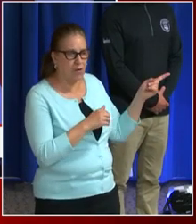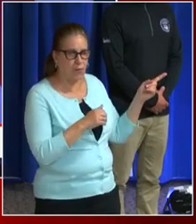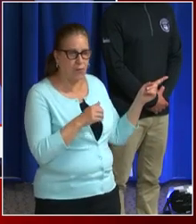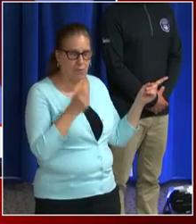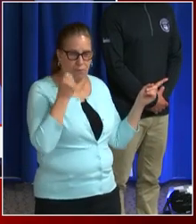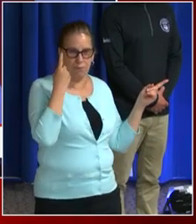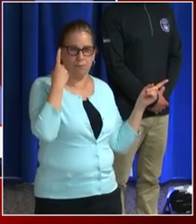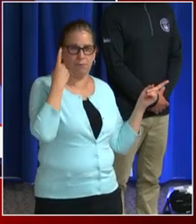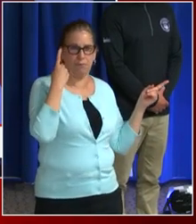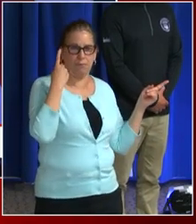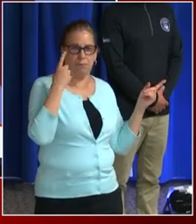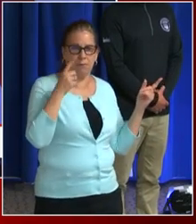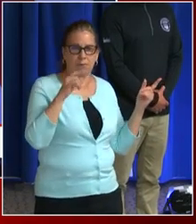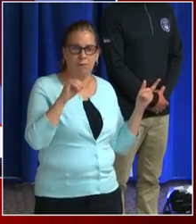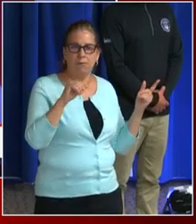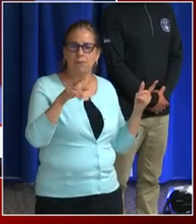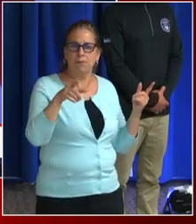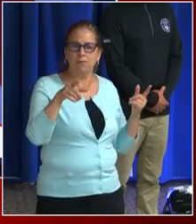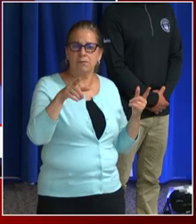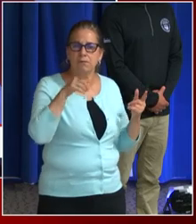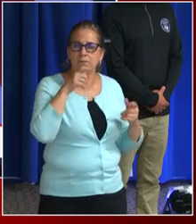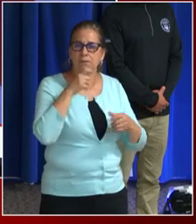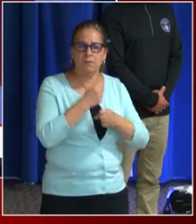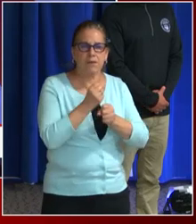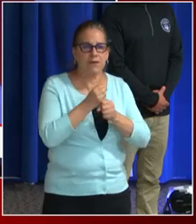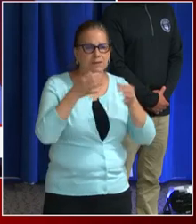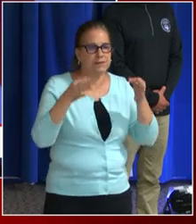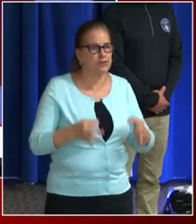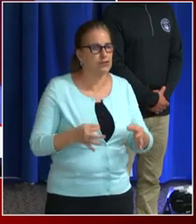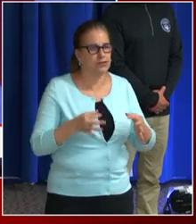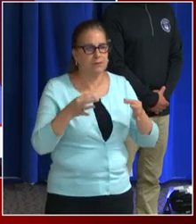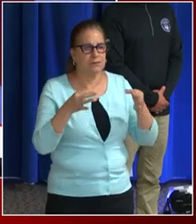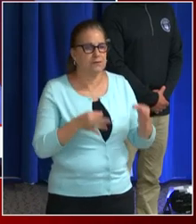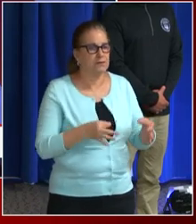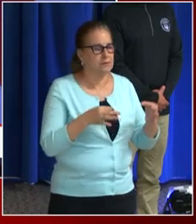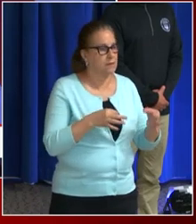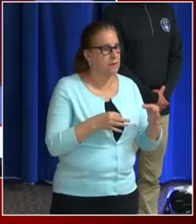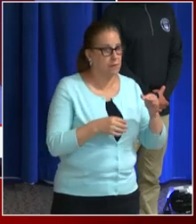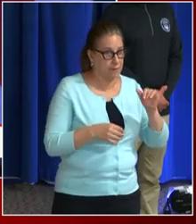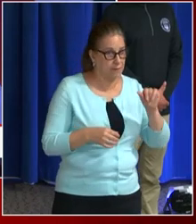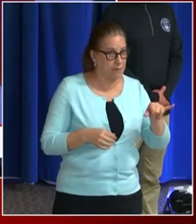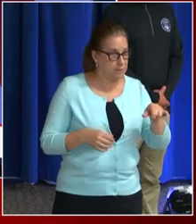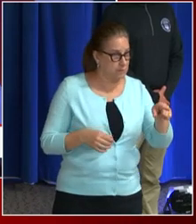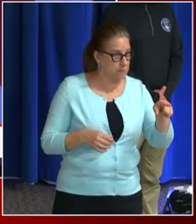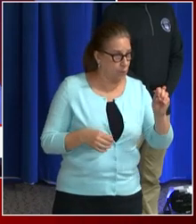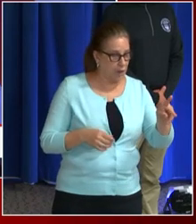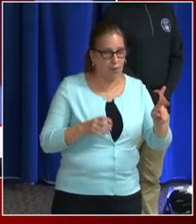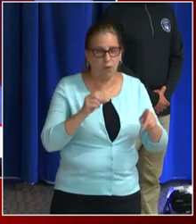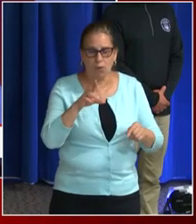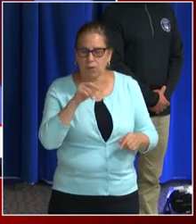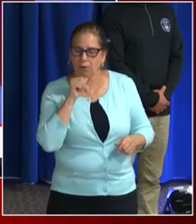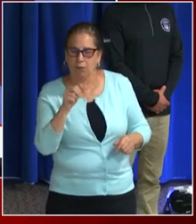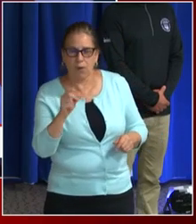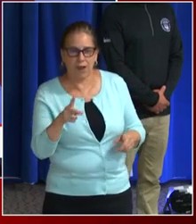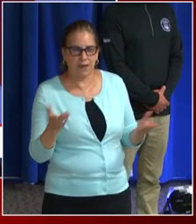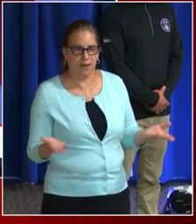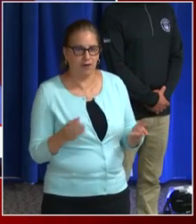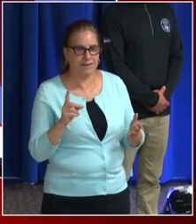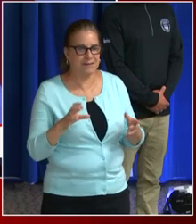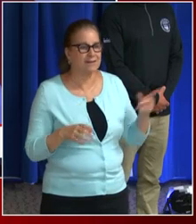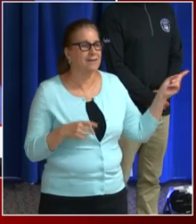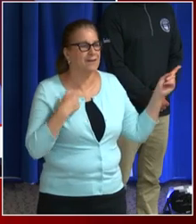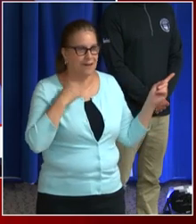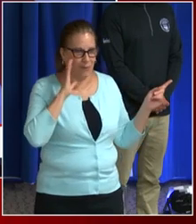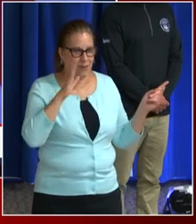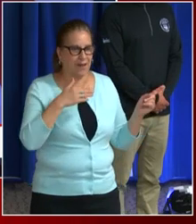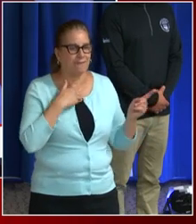in the decision making there to say this is not okay in the district, et cetera? We will have ongoing